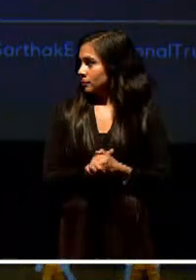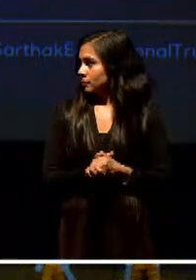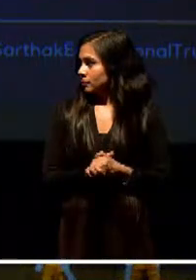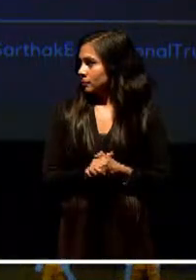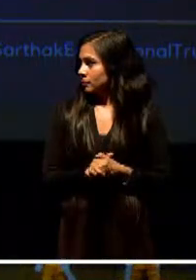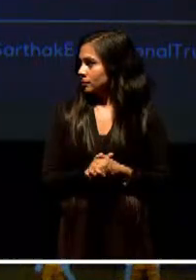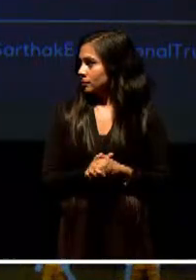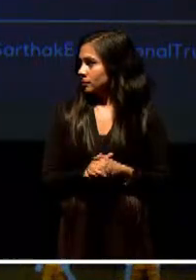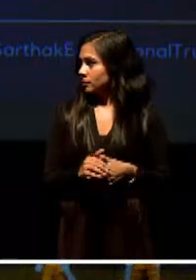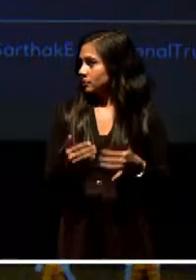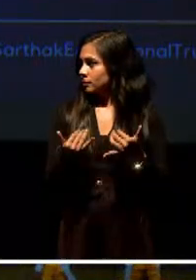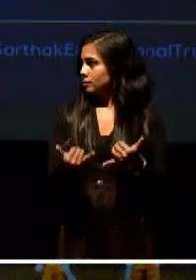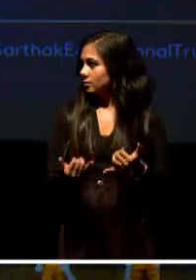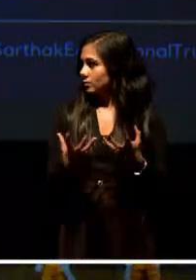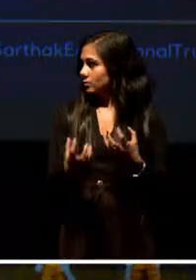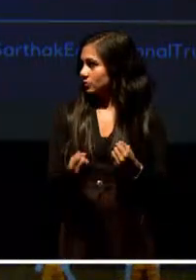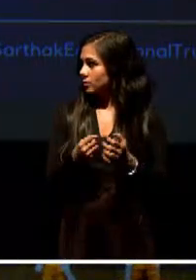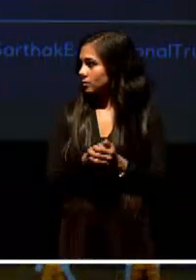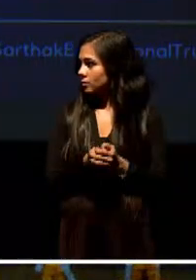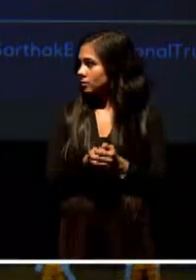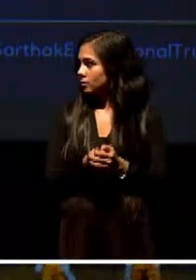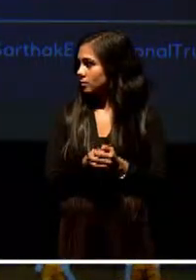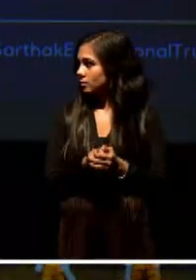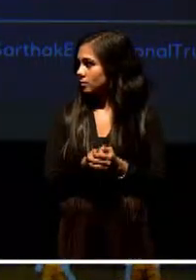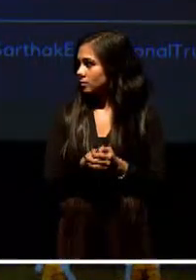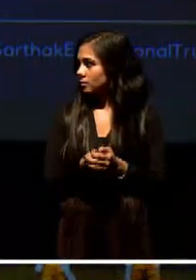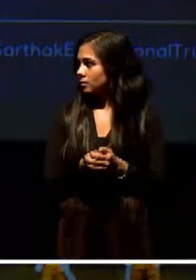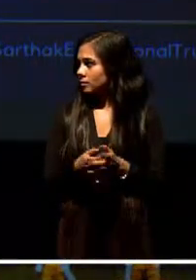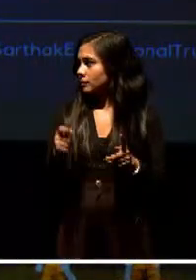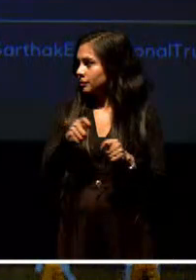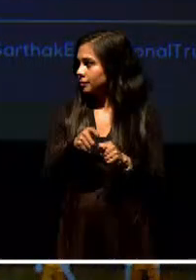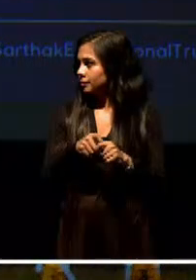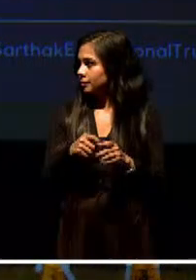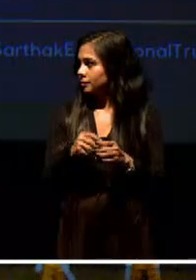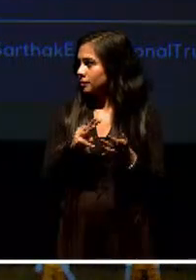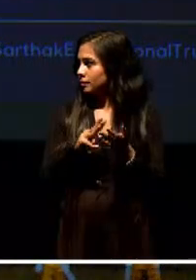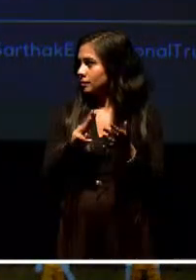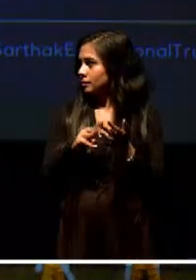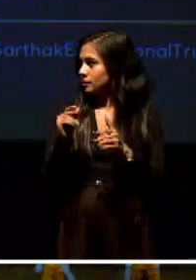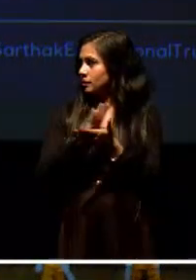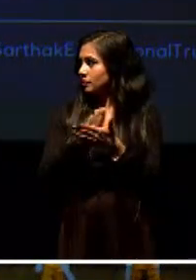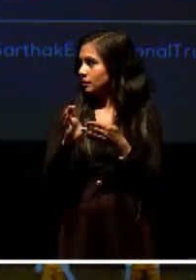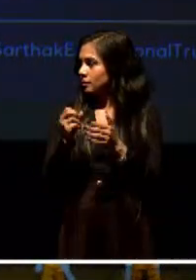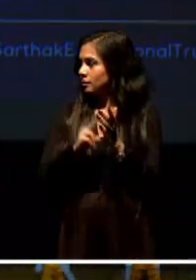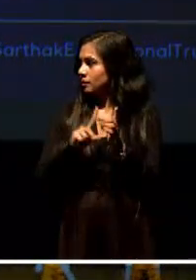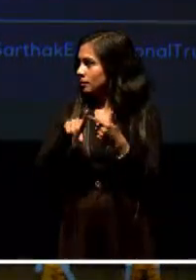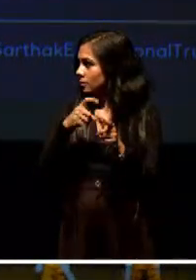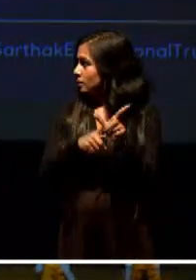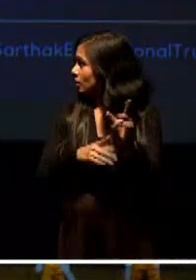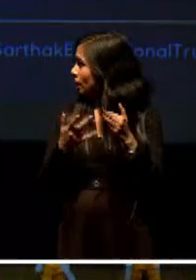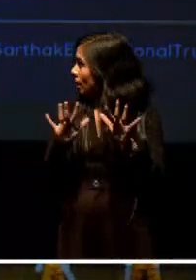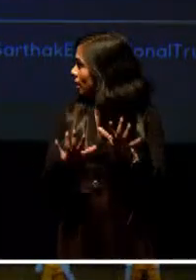will now try to see whether we can have our uplink working with Mr. Hani Bakchandani, because I guess we couldn't